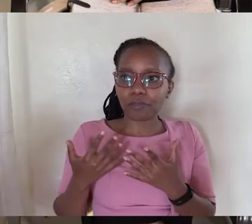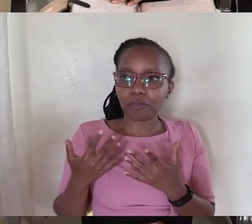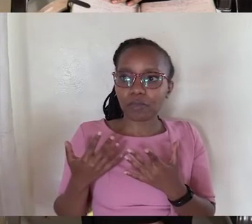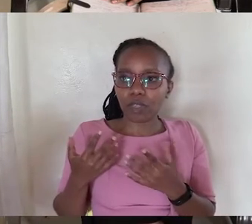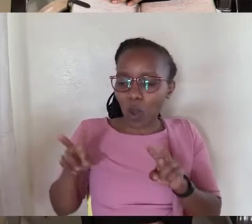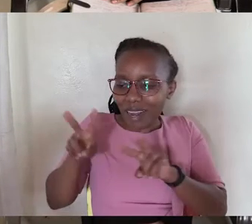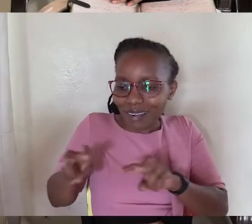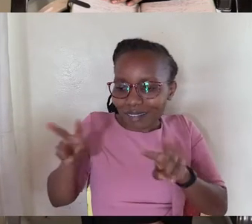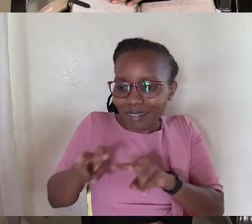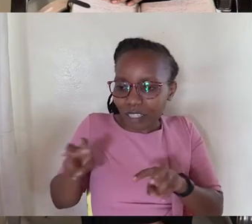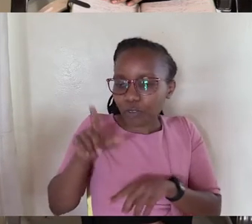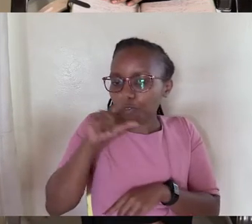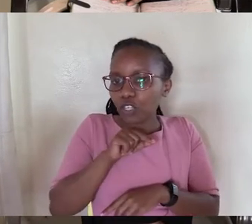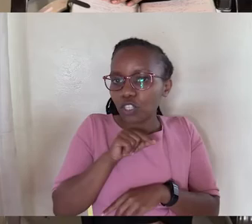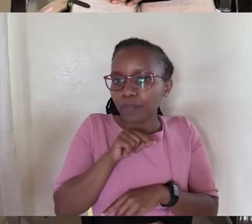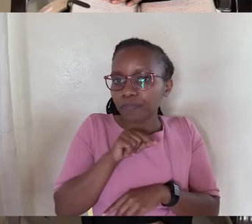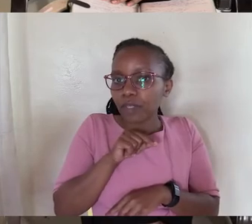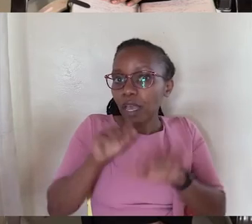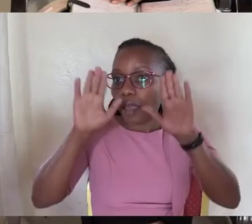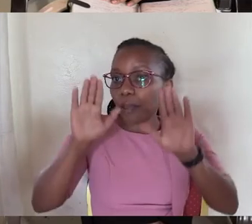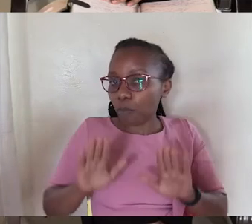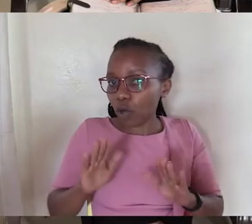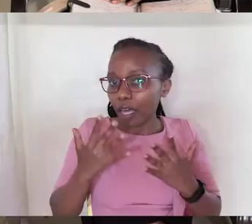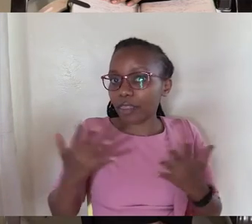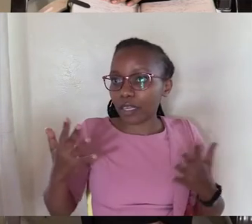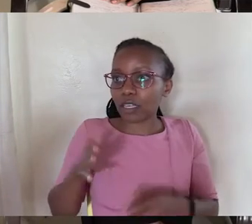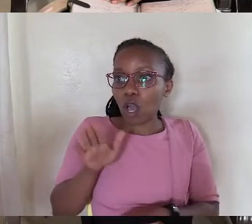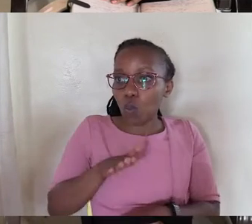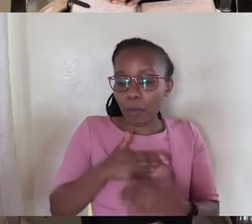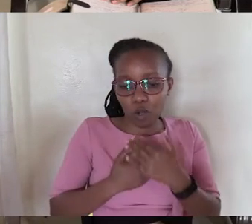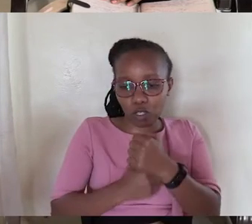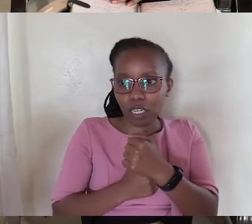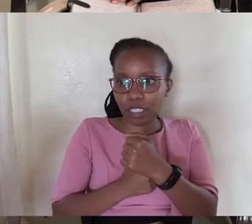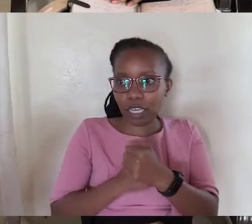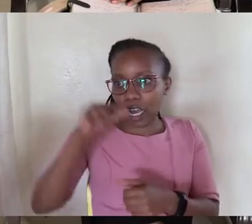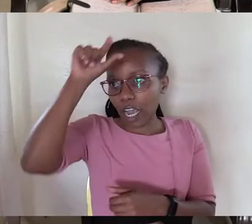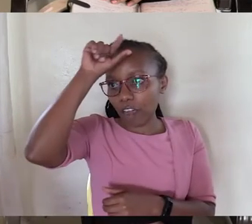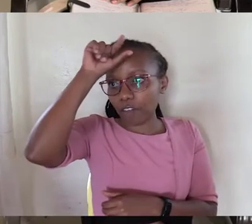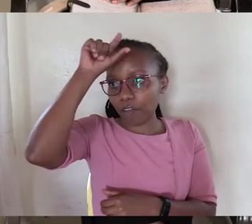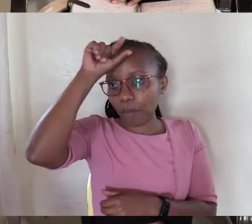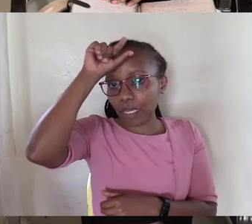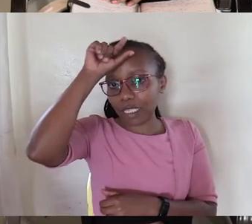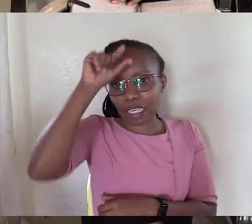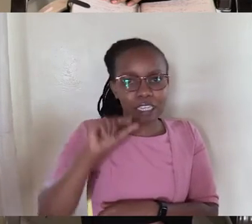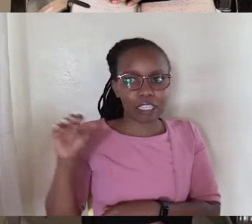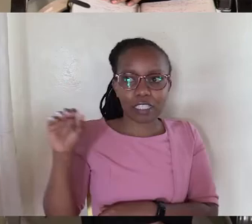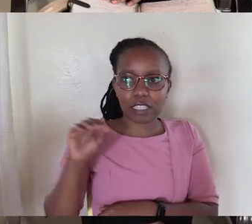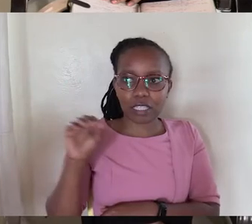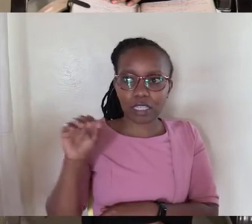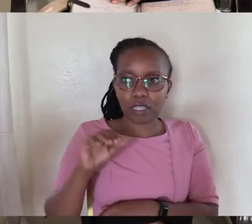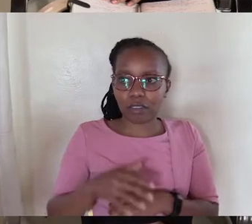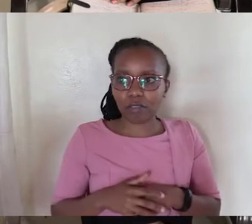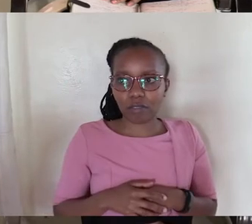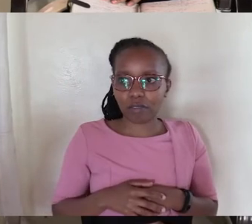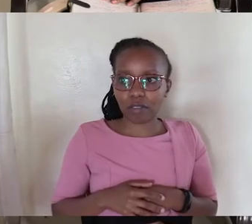small study, one of the key things some women wanted, they do not trust government. Let them be given money, they go sort themselves out. Others said,